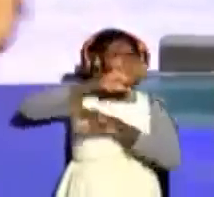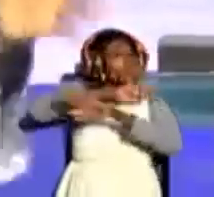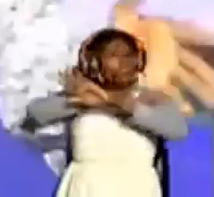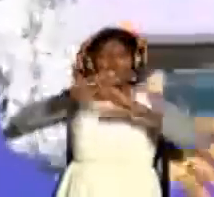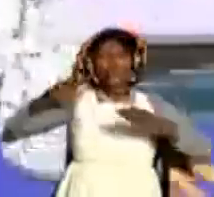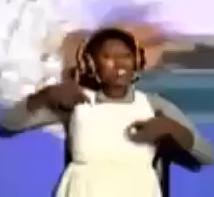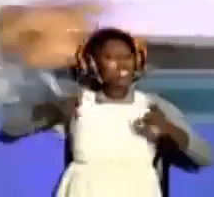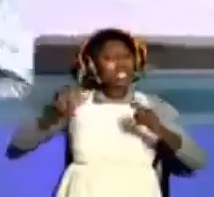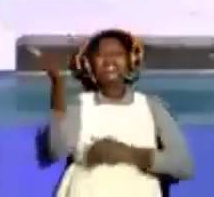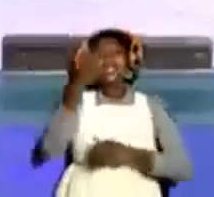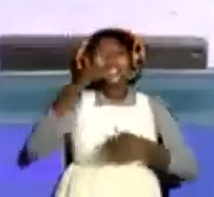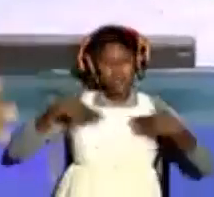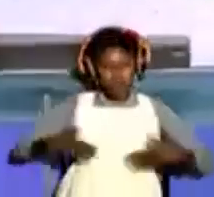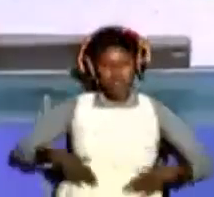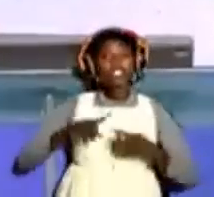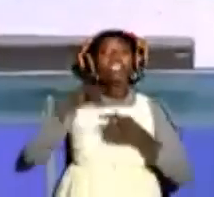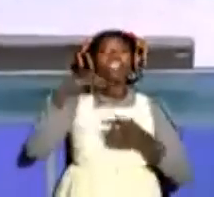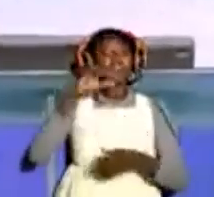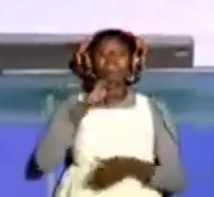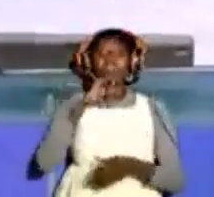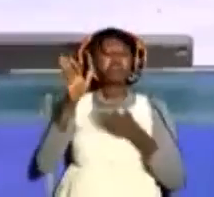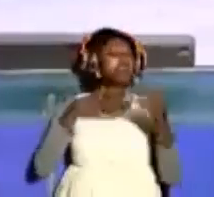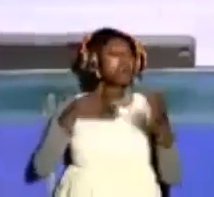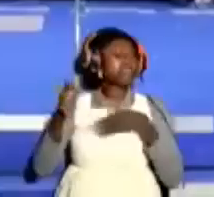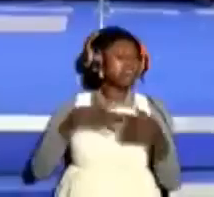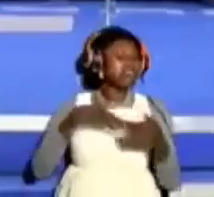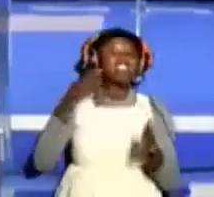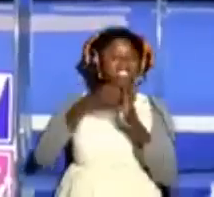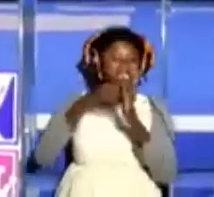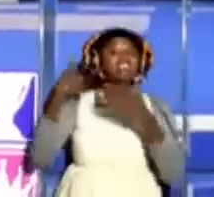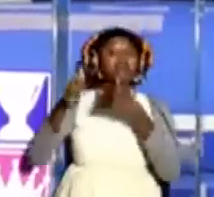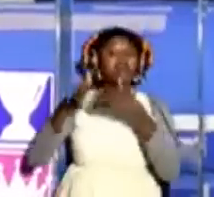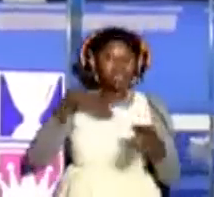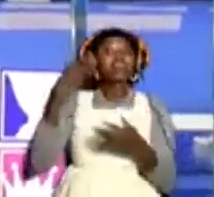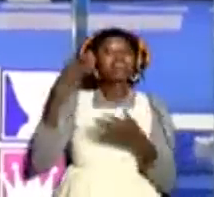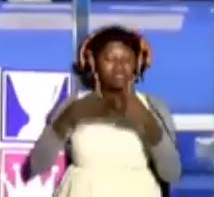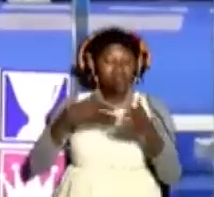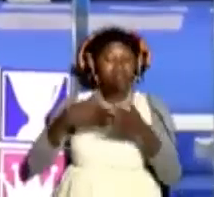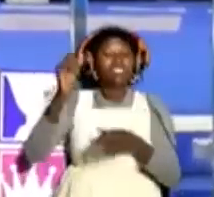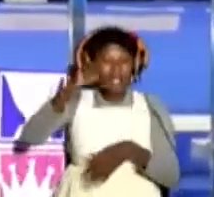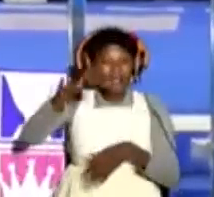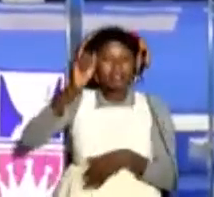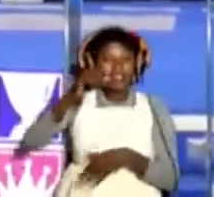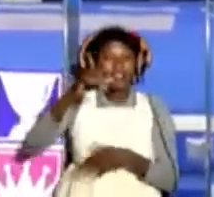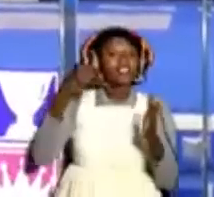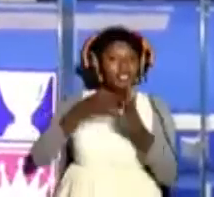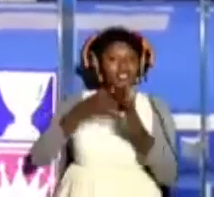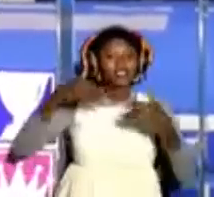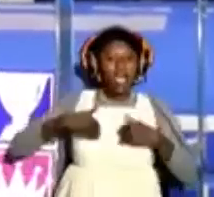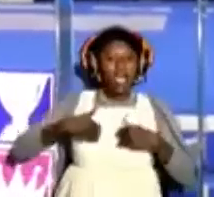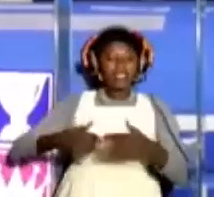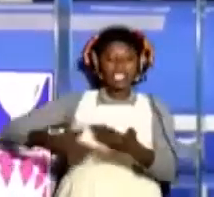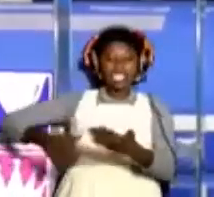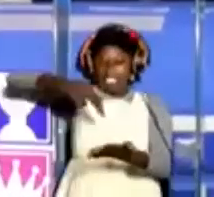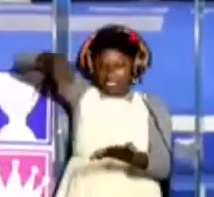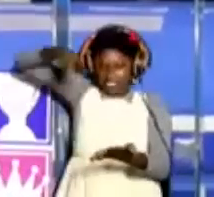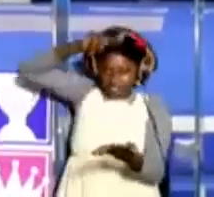Don't let anybody tell you it doesn't matter, it doesn't matter. It matters. It has a